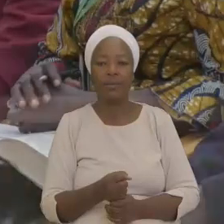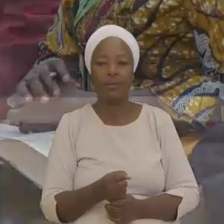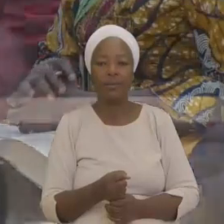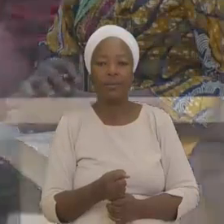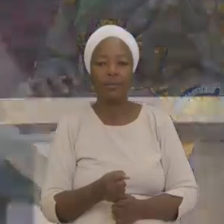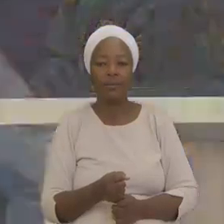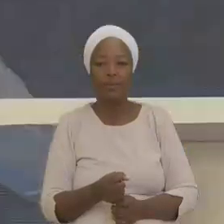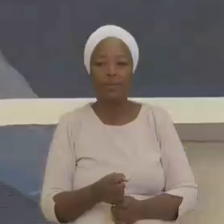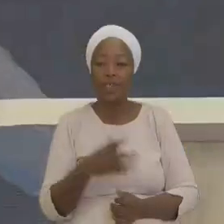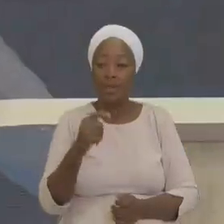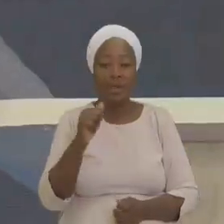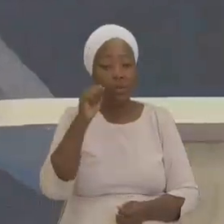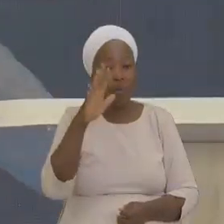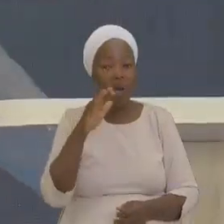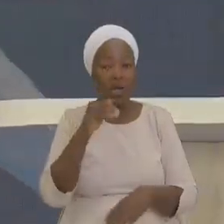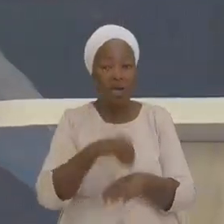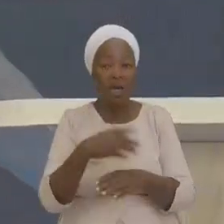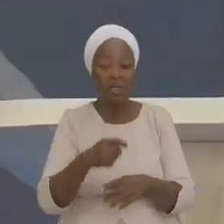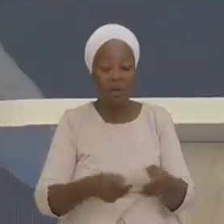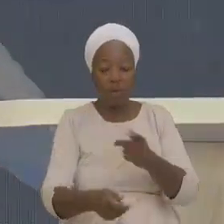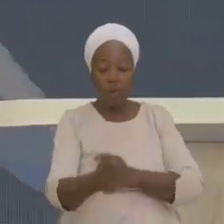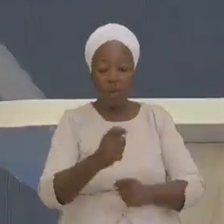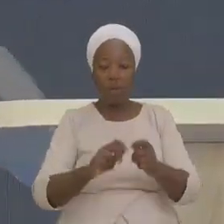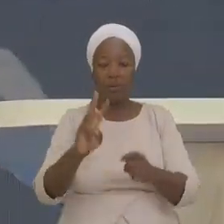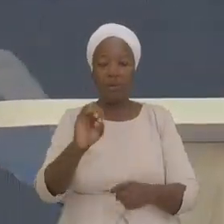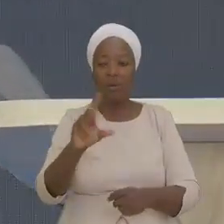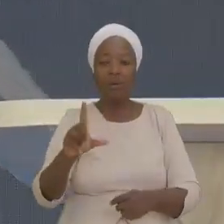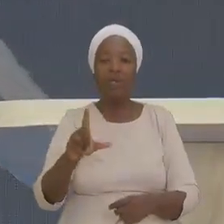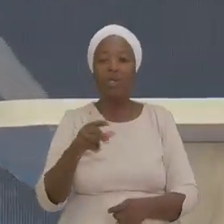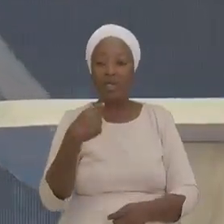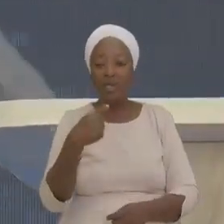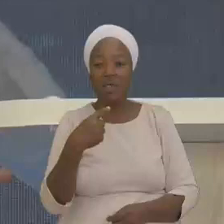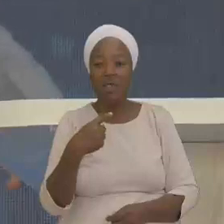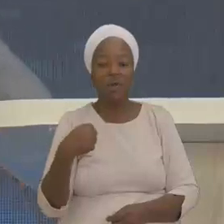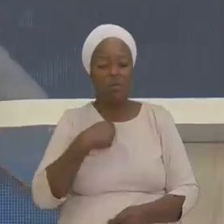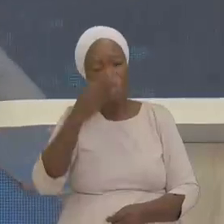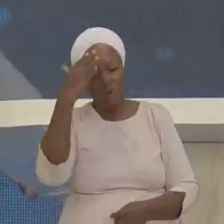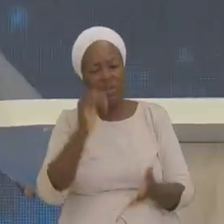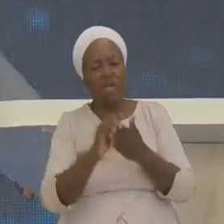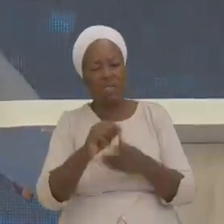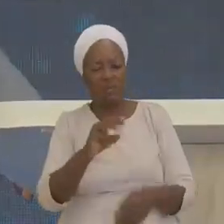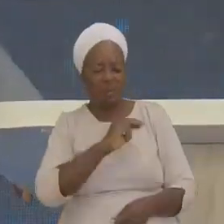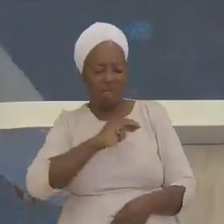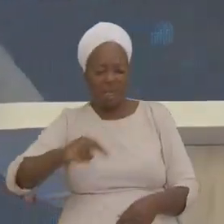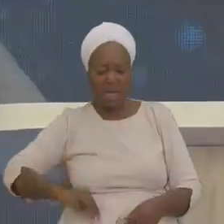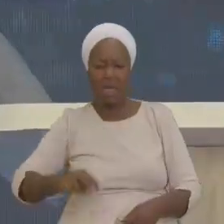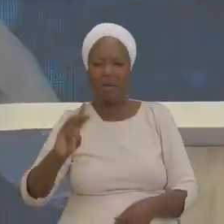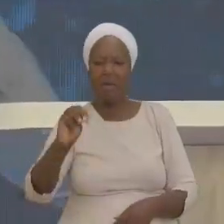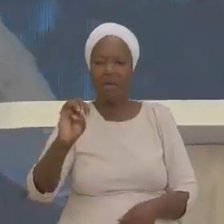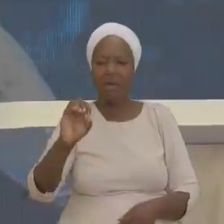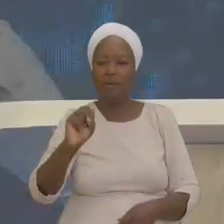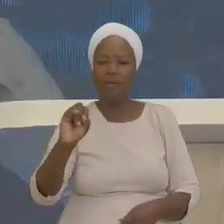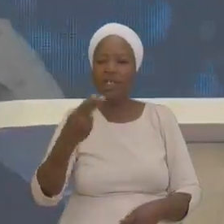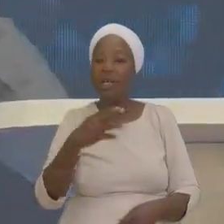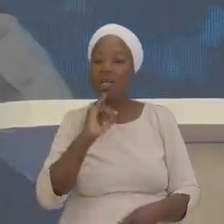The woman at the well said, we know that the Messiah is coming, and when he comes, he